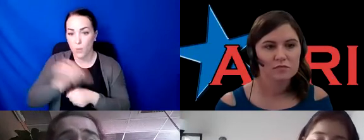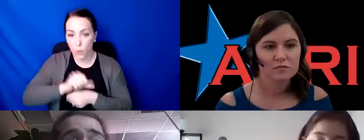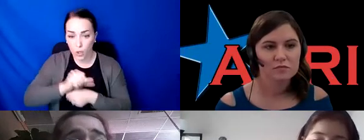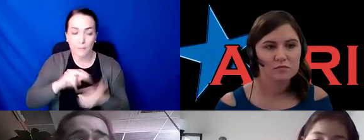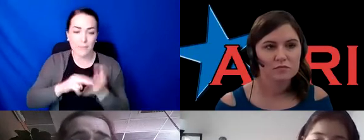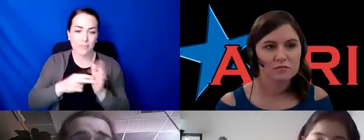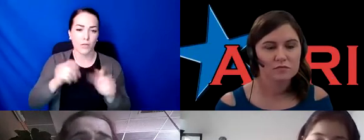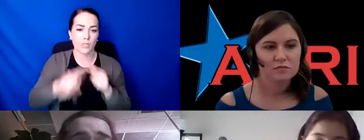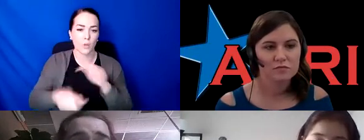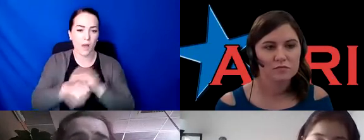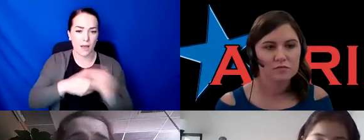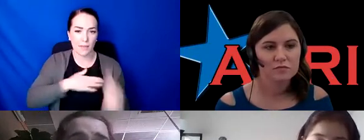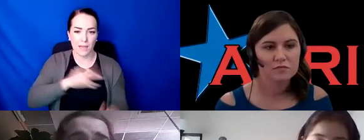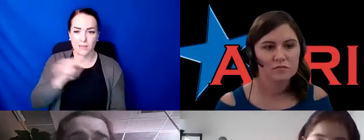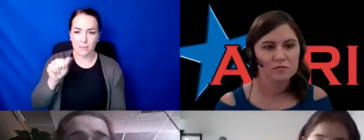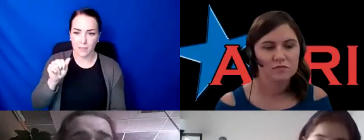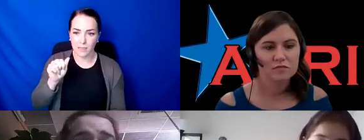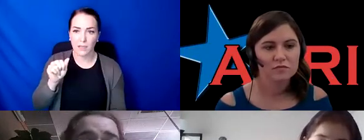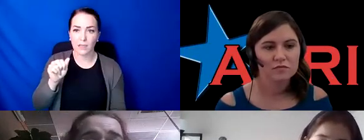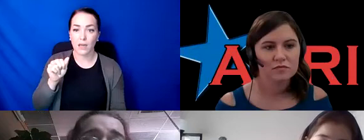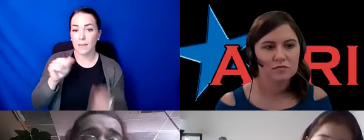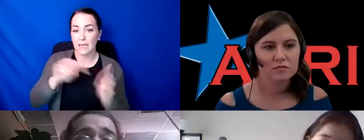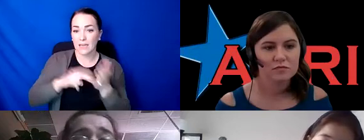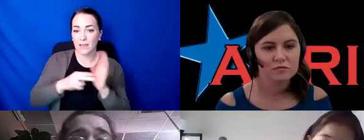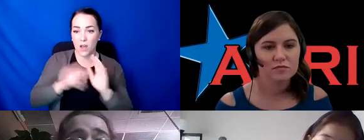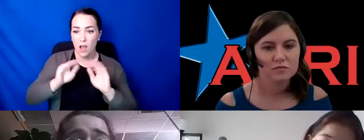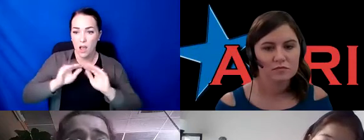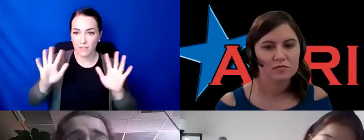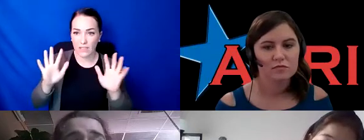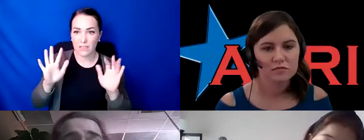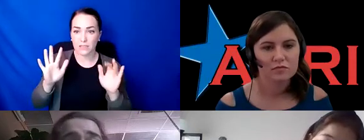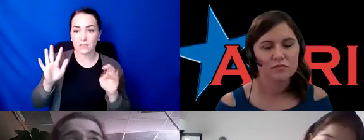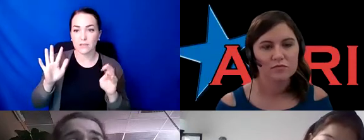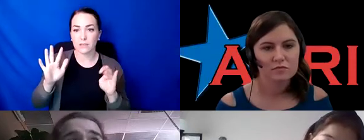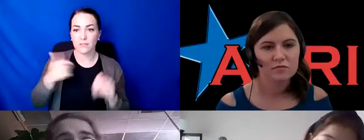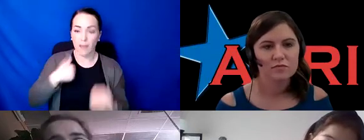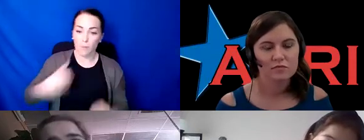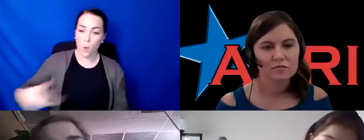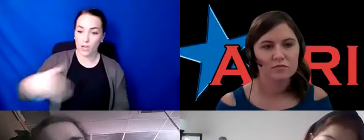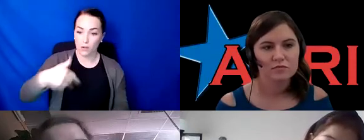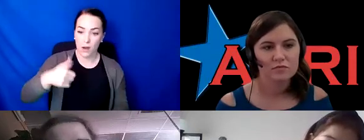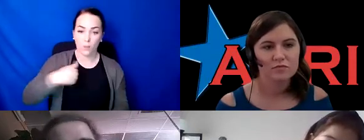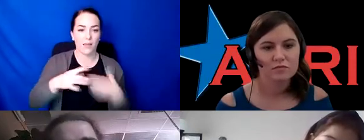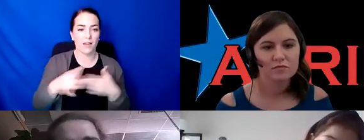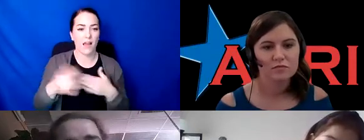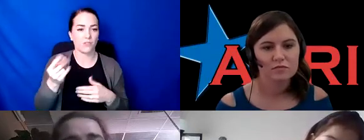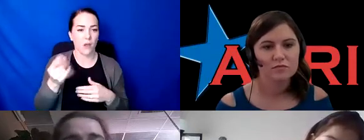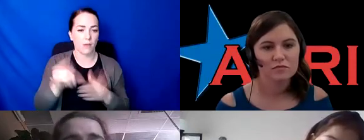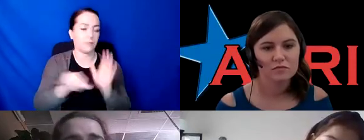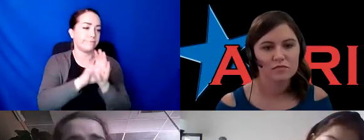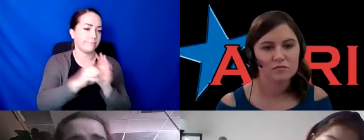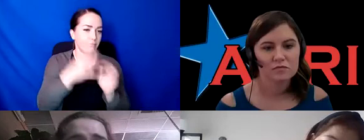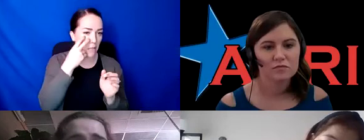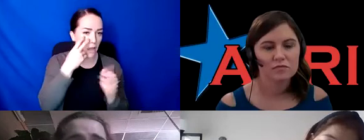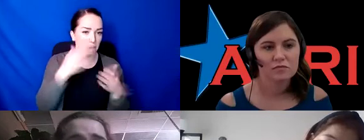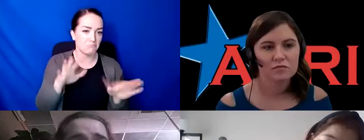because mine's, kind of obvious when you walk around with a cane or a guide dog, So I wouldn't use those tools, and then I would